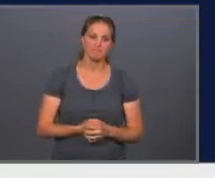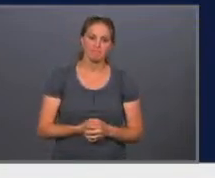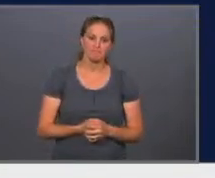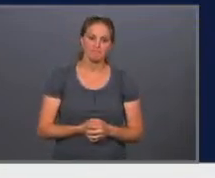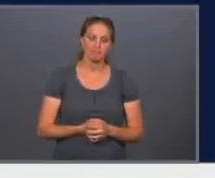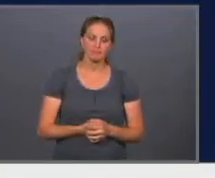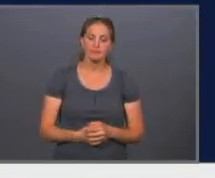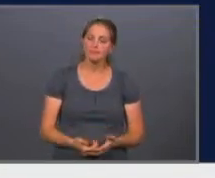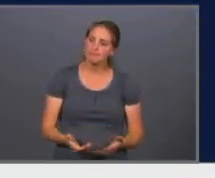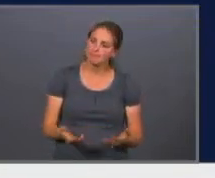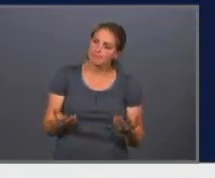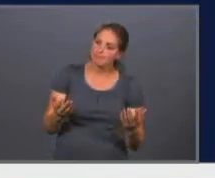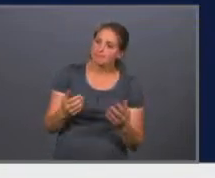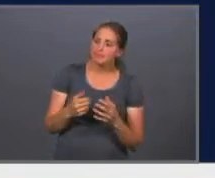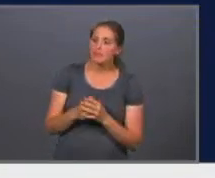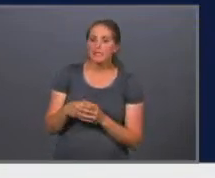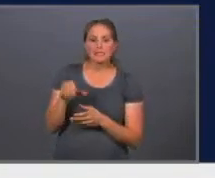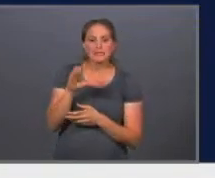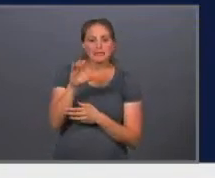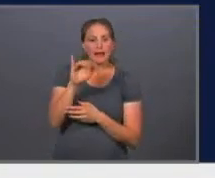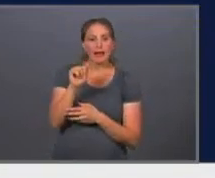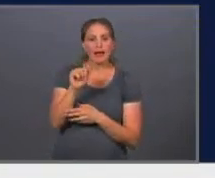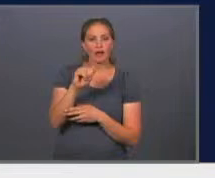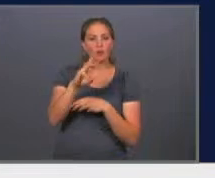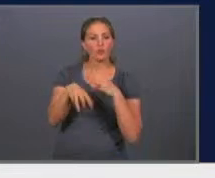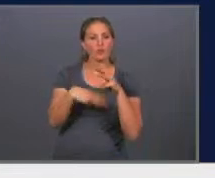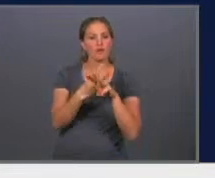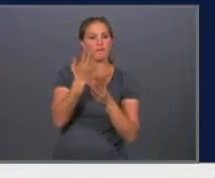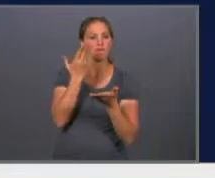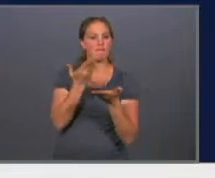The CIA World Factbook